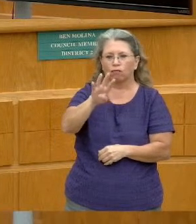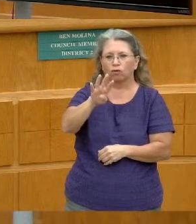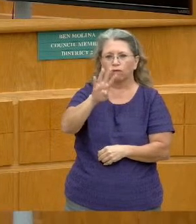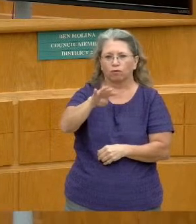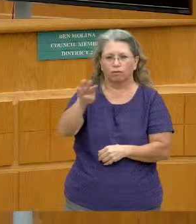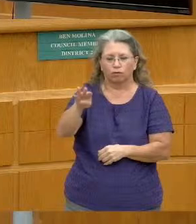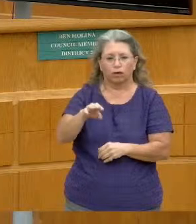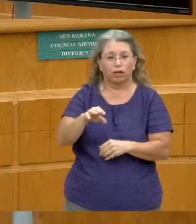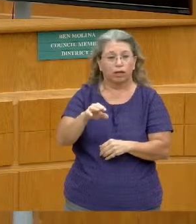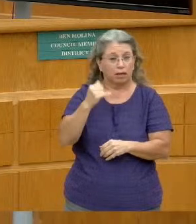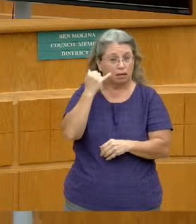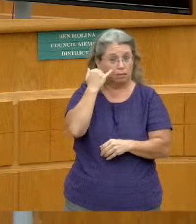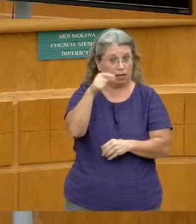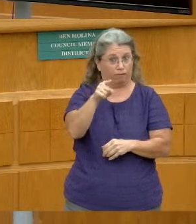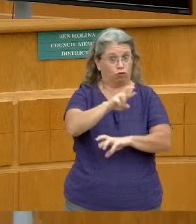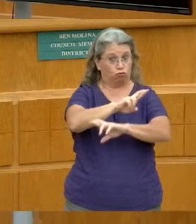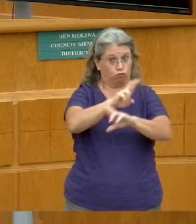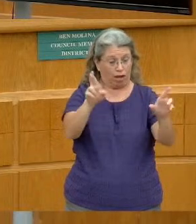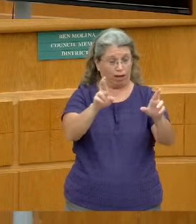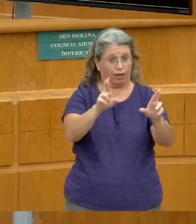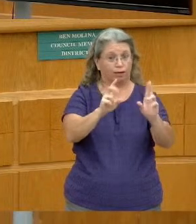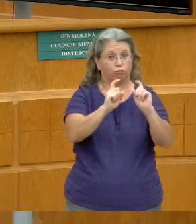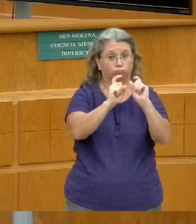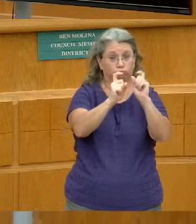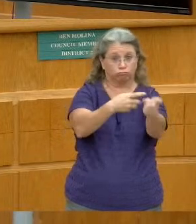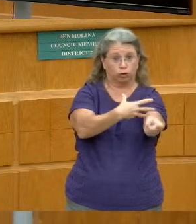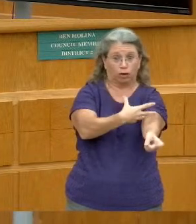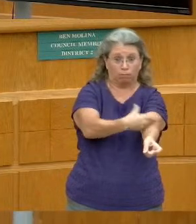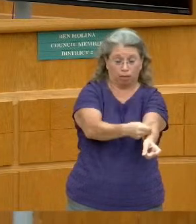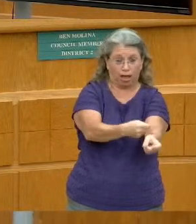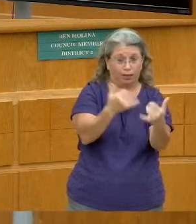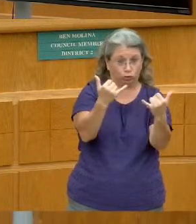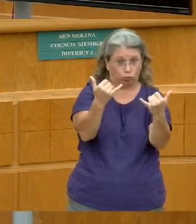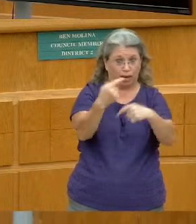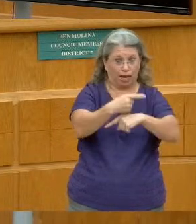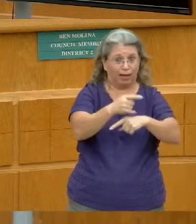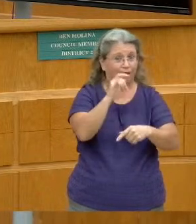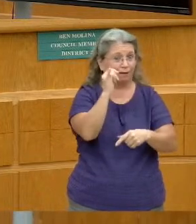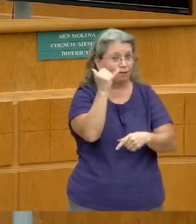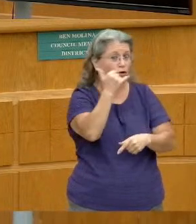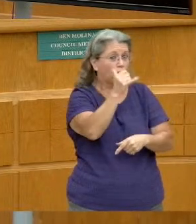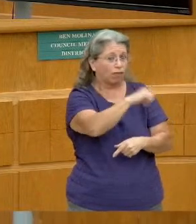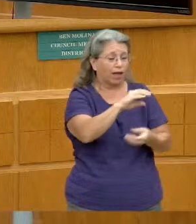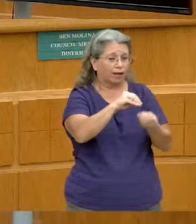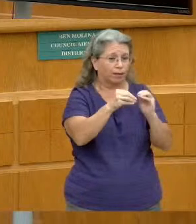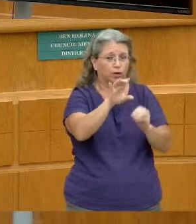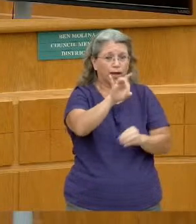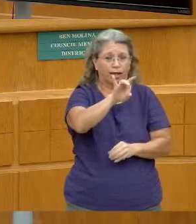888-0444. But if you're ready to be a donor today, this is the number you call,